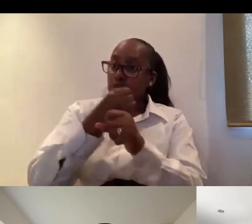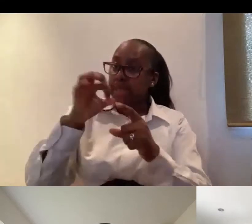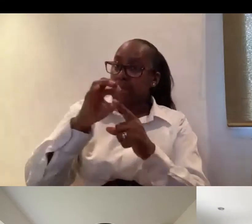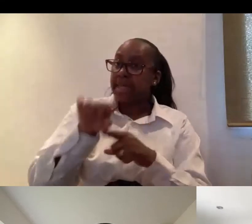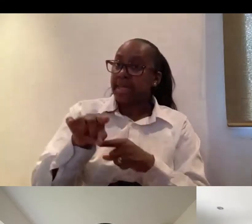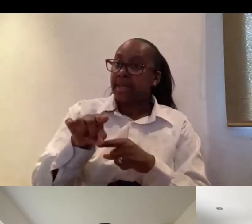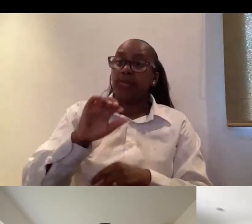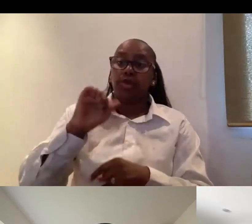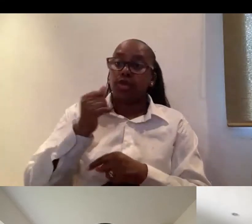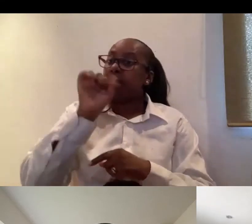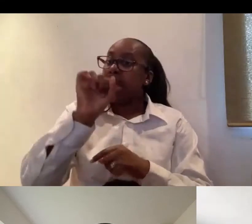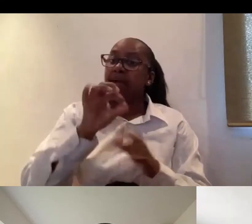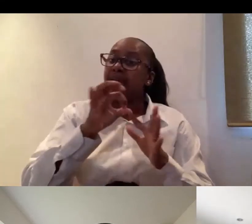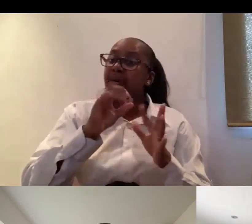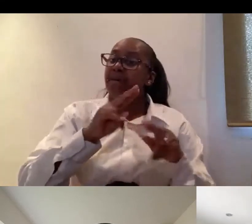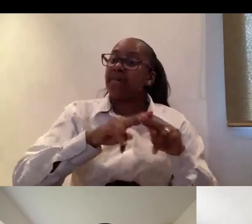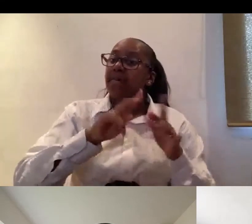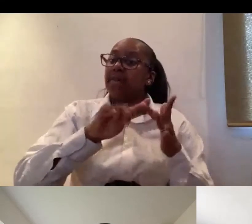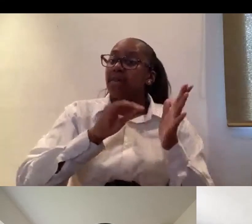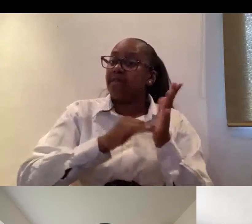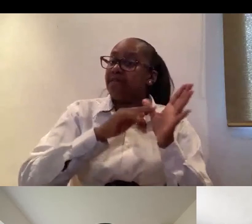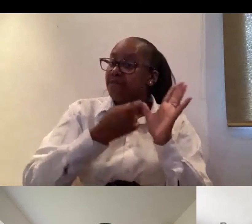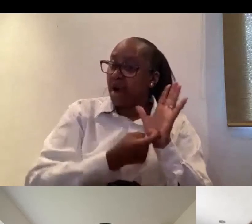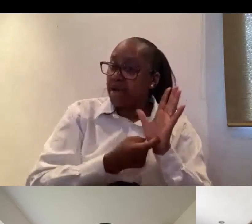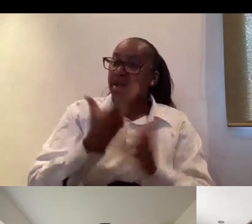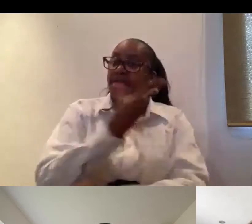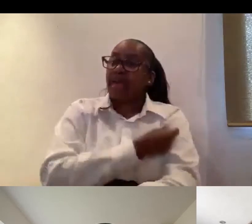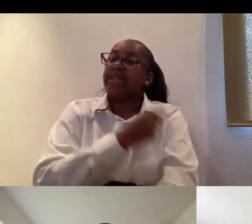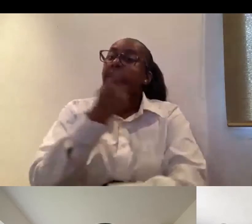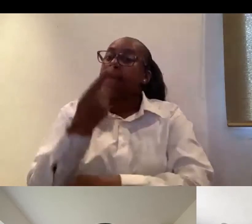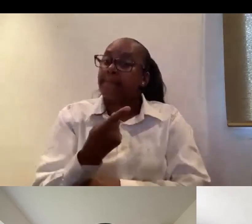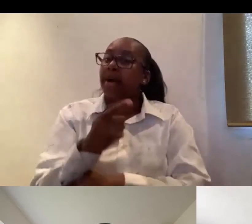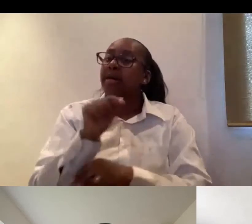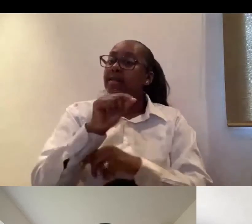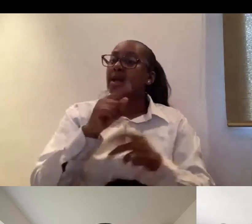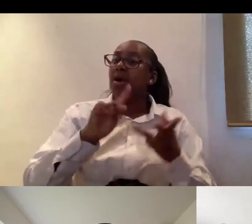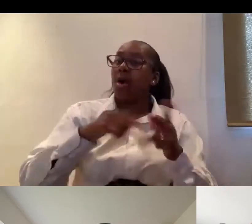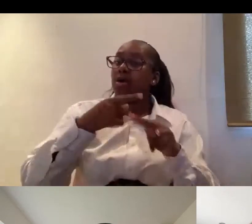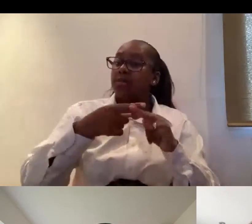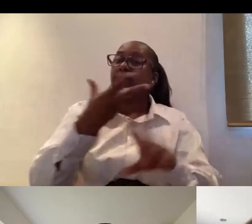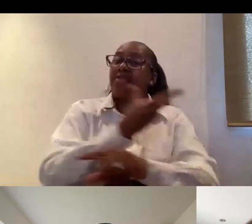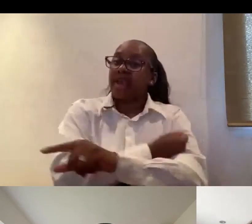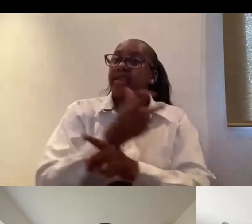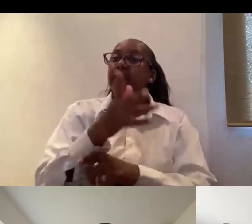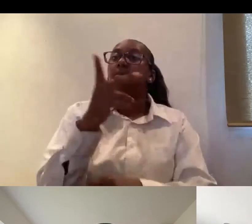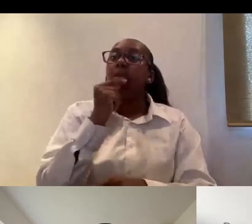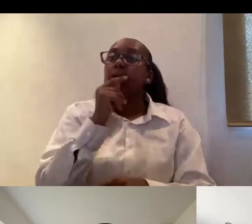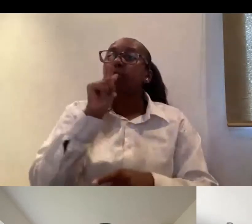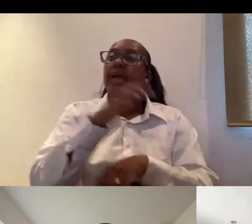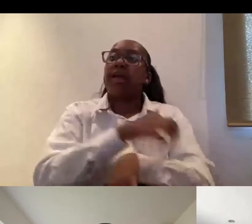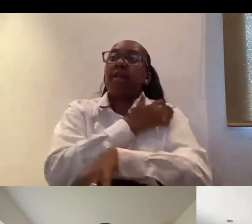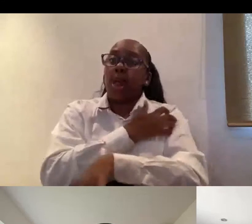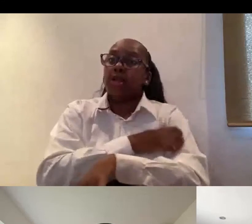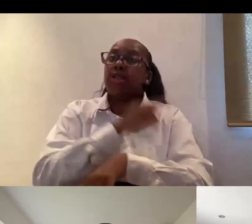not have the Pfizer vaccine, but you should have the Oxford vaccine. Again, because it may be that you have an allergy to